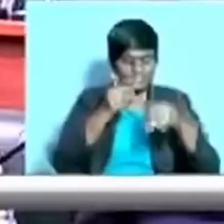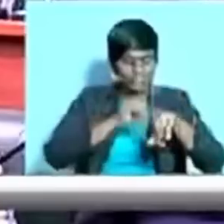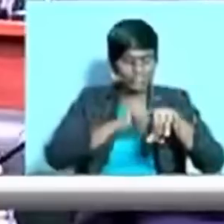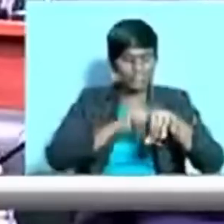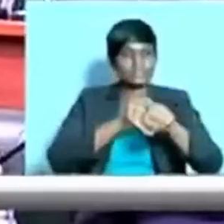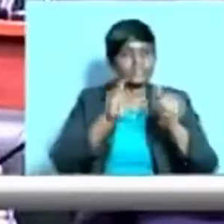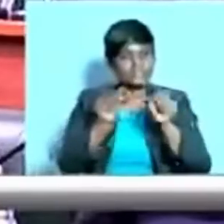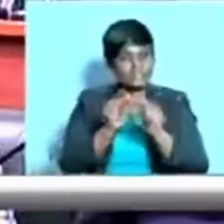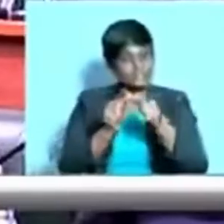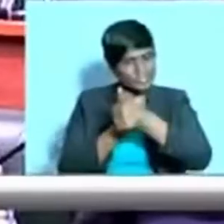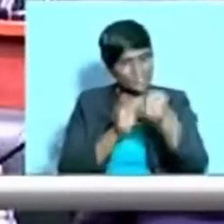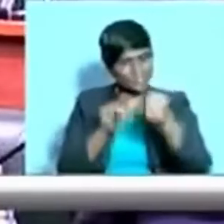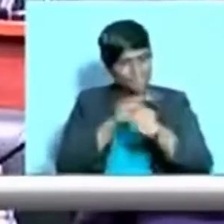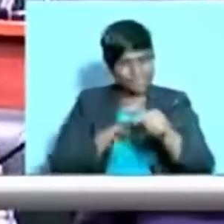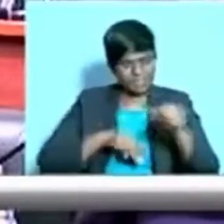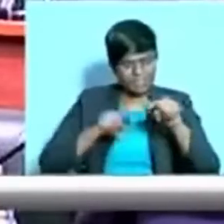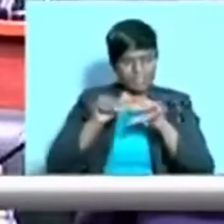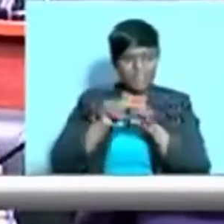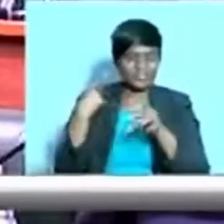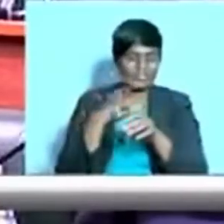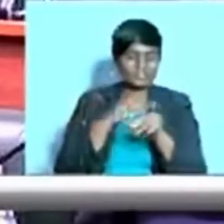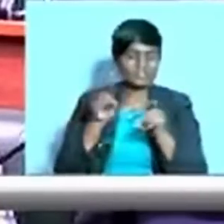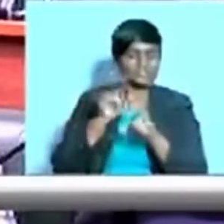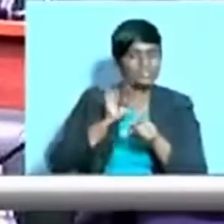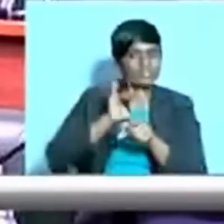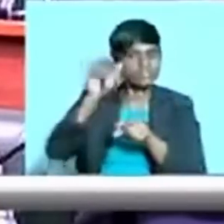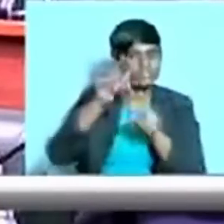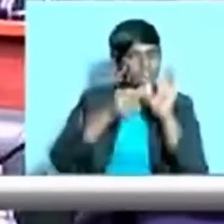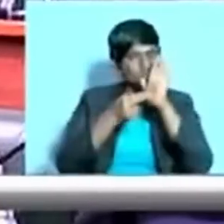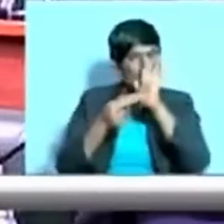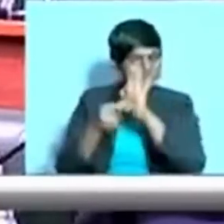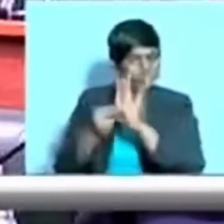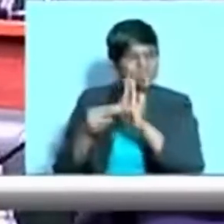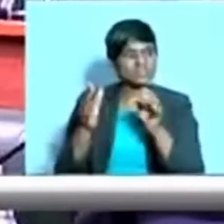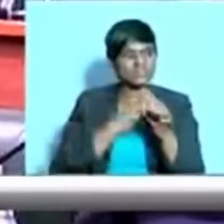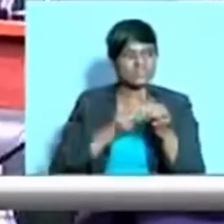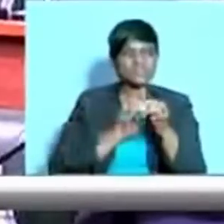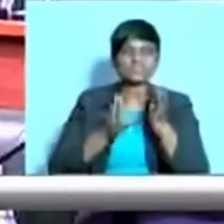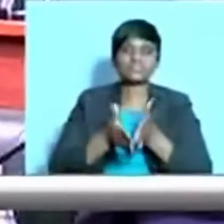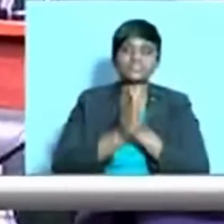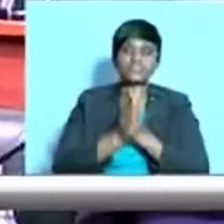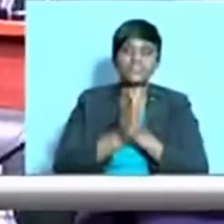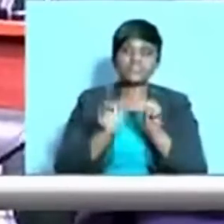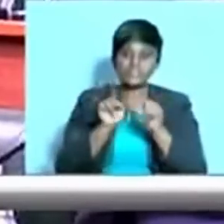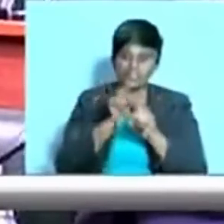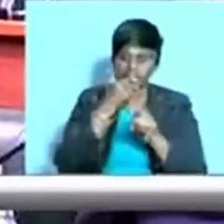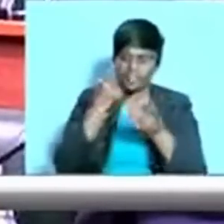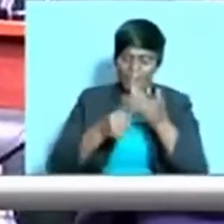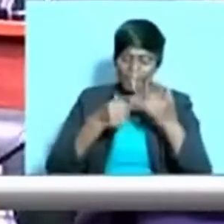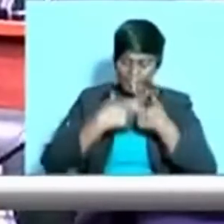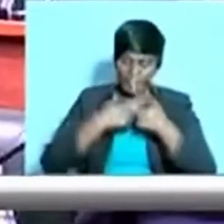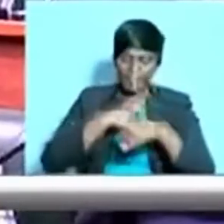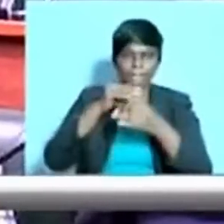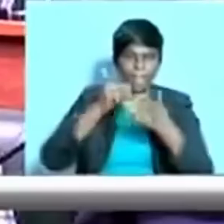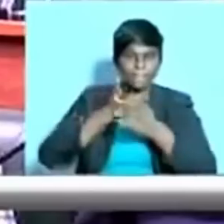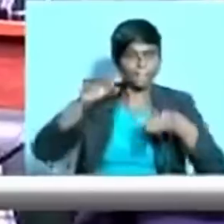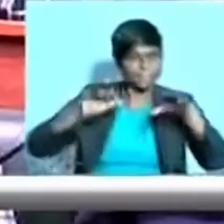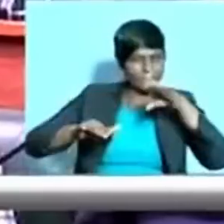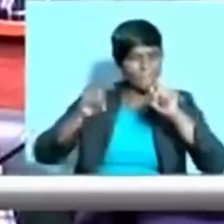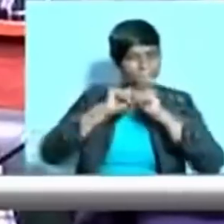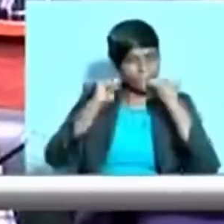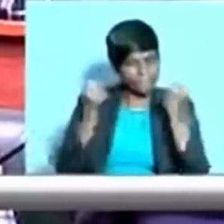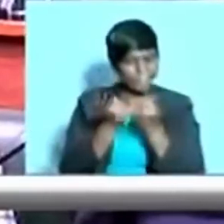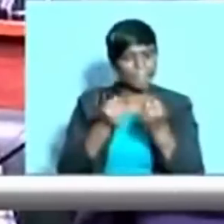to other members of this House to go and be exposed. So my appeal is to have a well-balanced